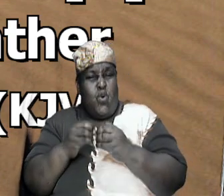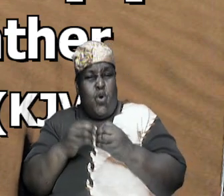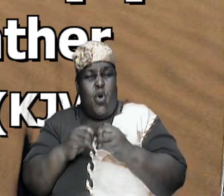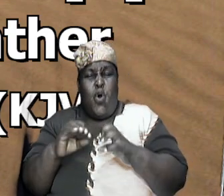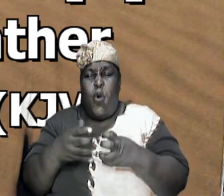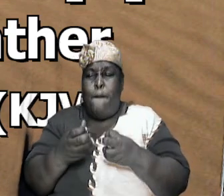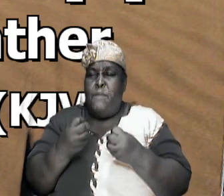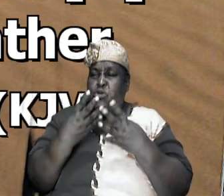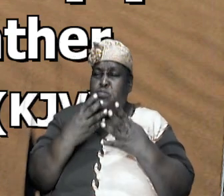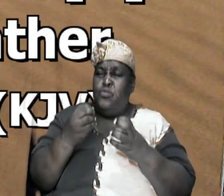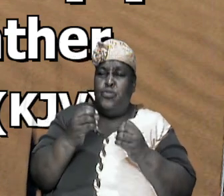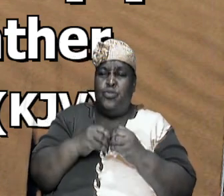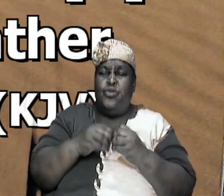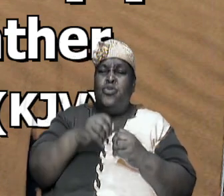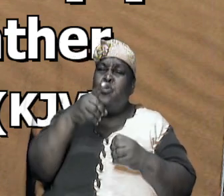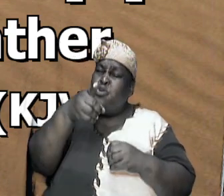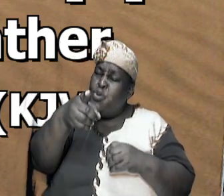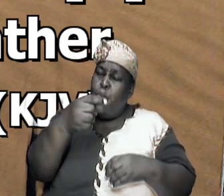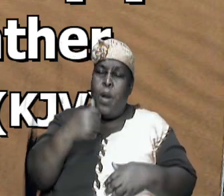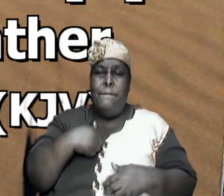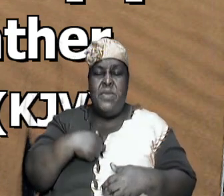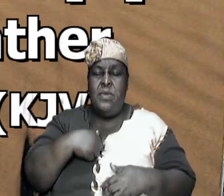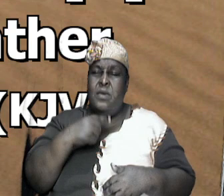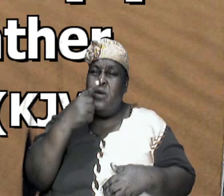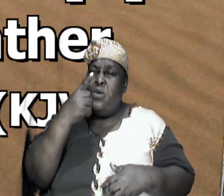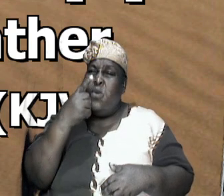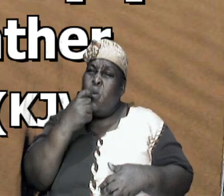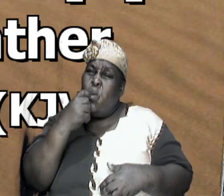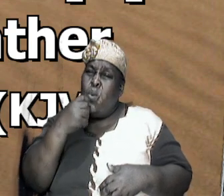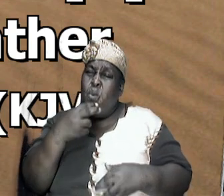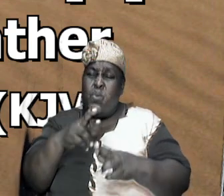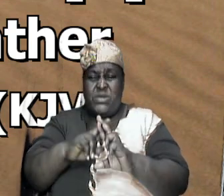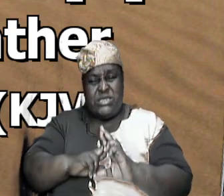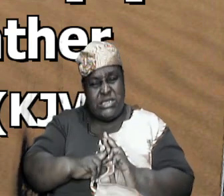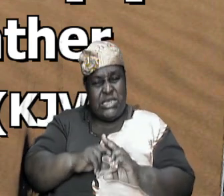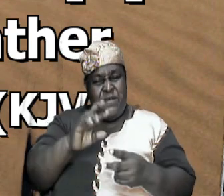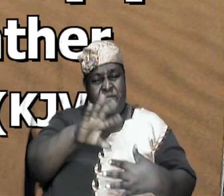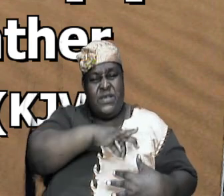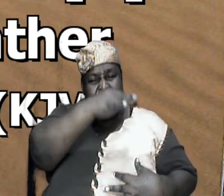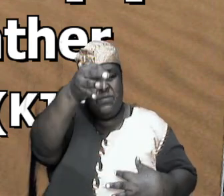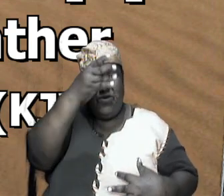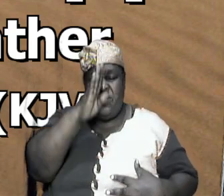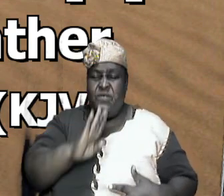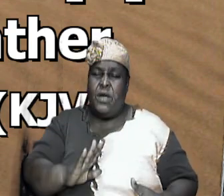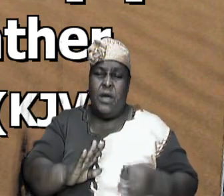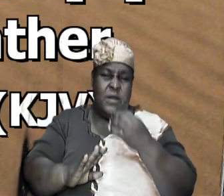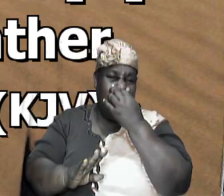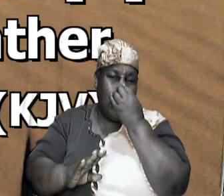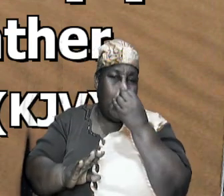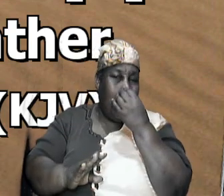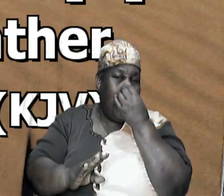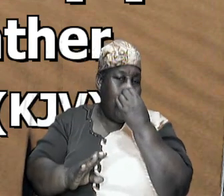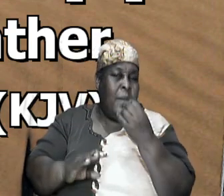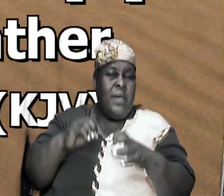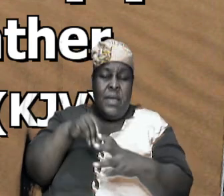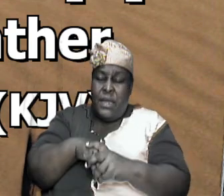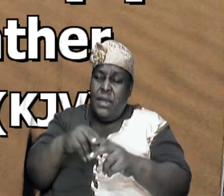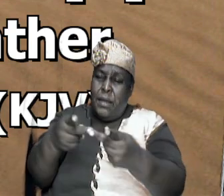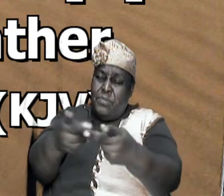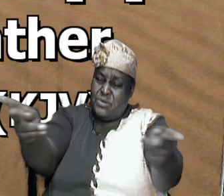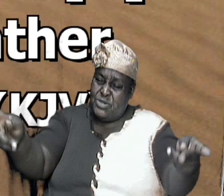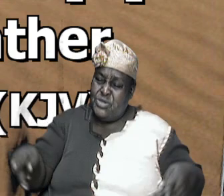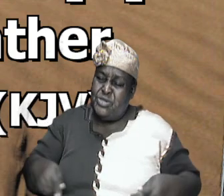I who have, you know, who have received the Spirit of God is in a